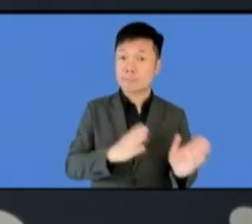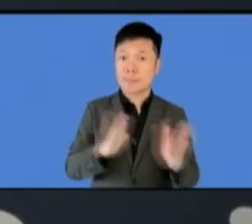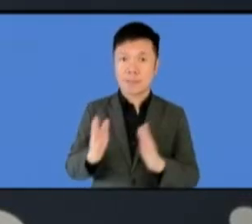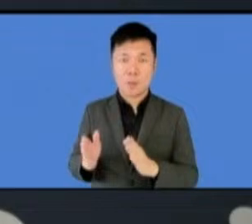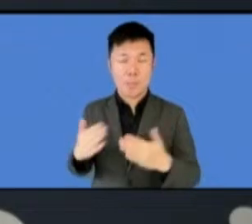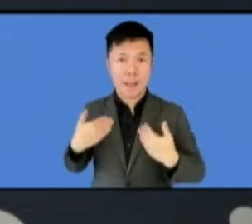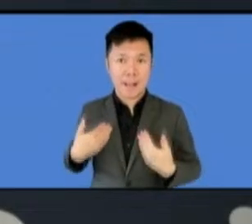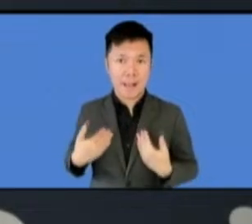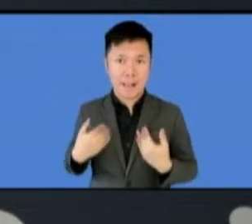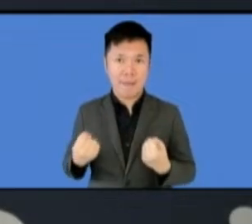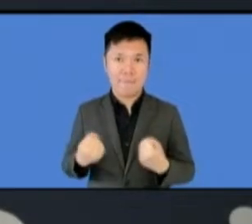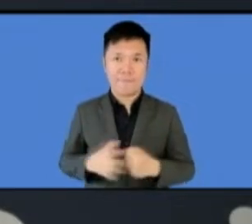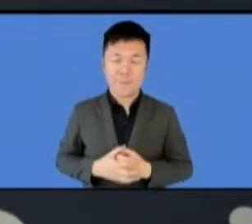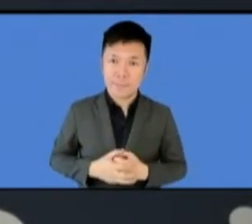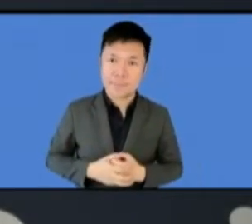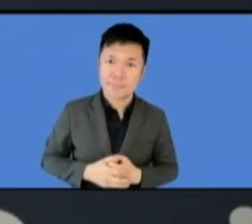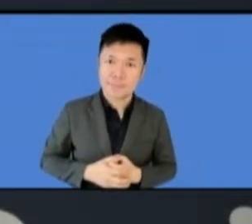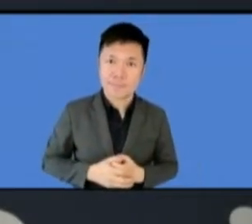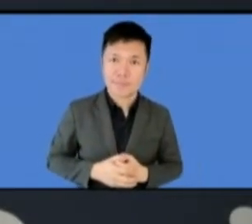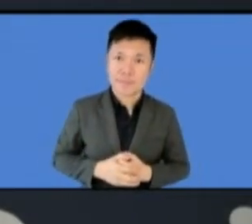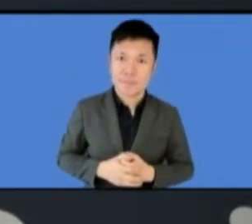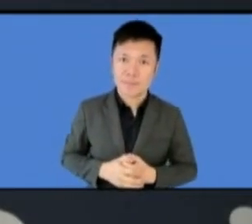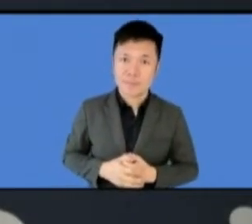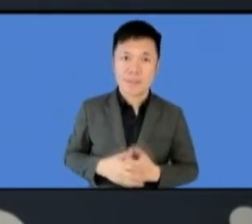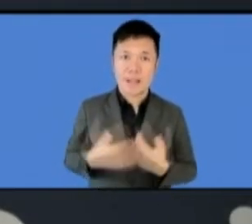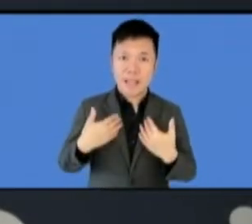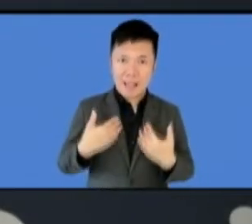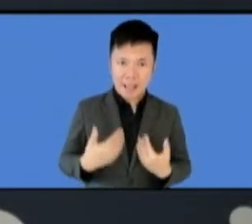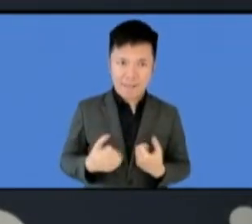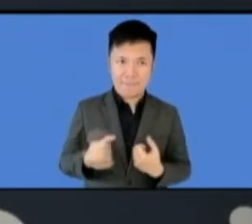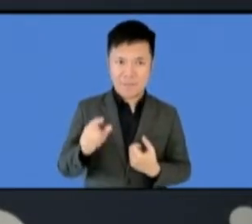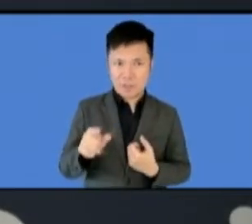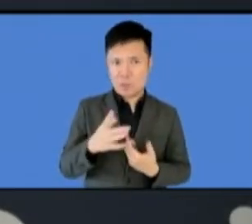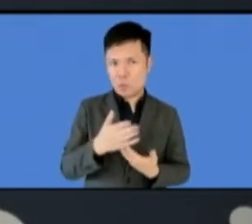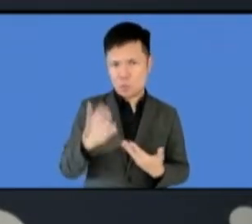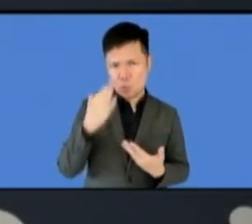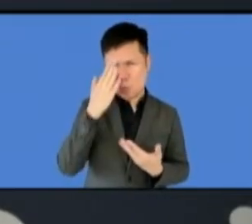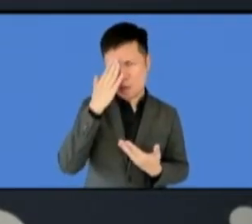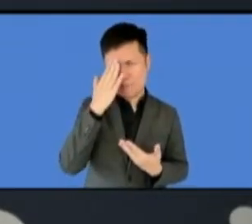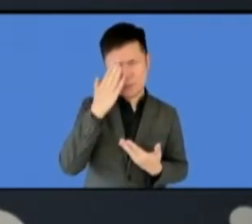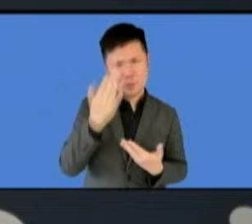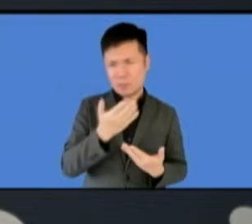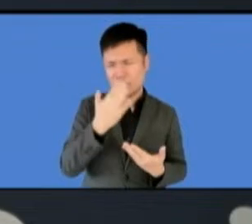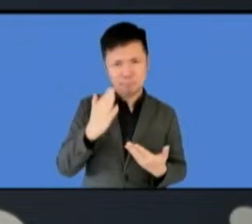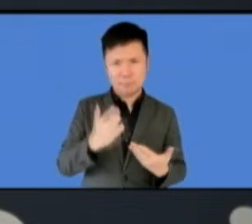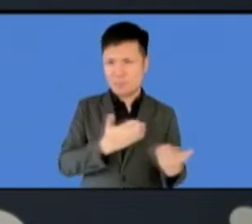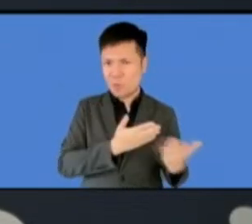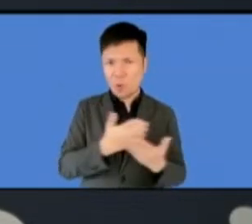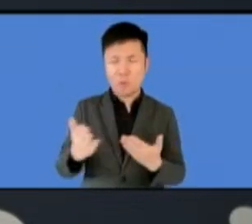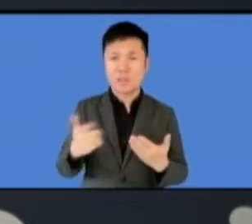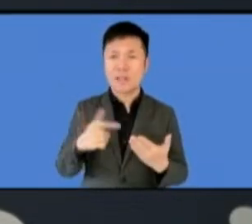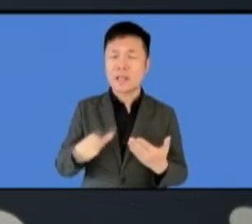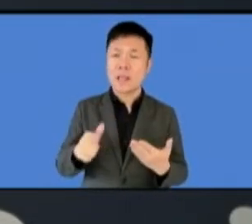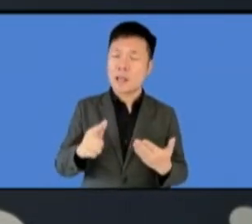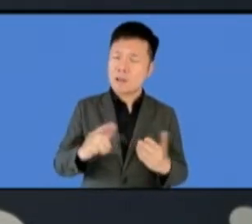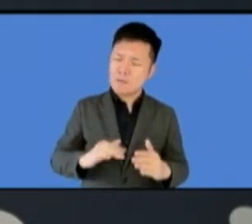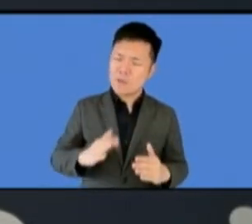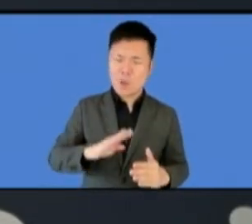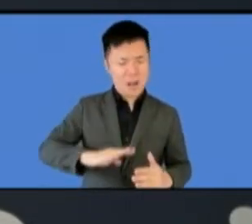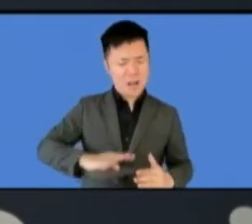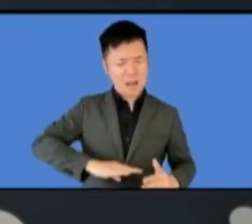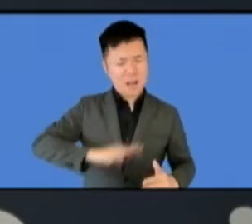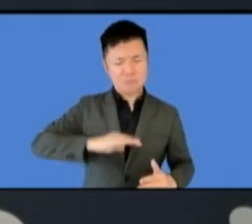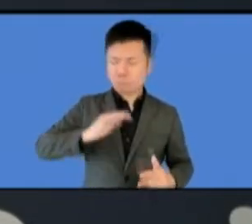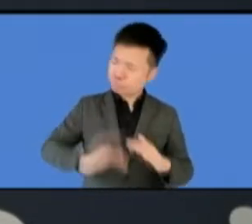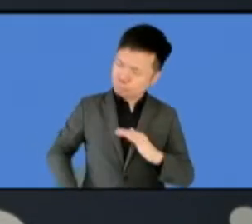where life course approach is very dominant, and many of you know that. Now, it is about stages, but if you think about it, it's